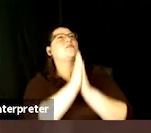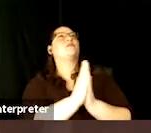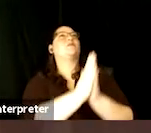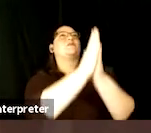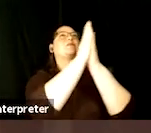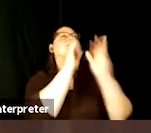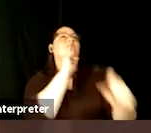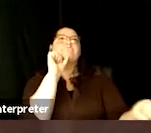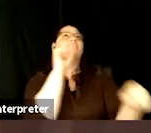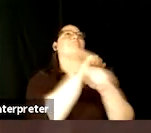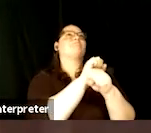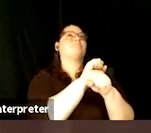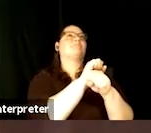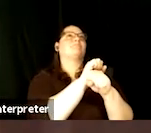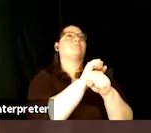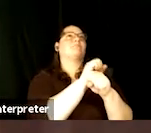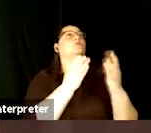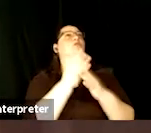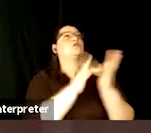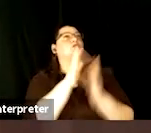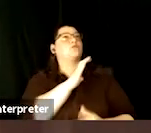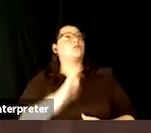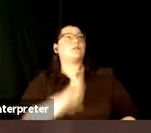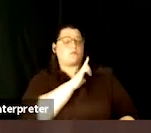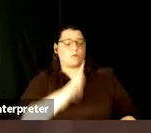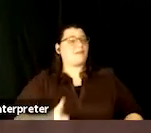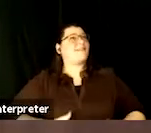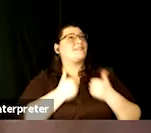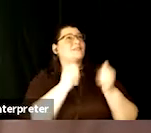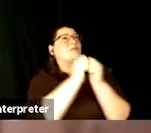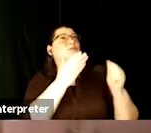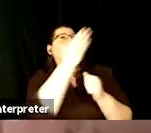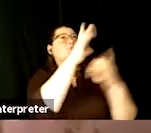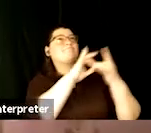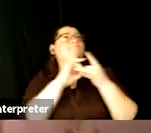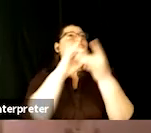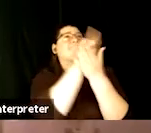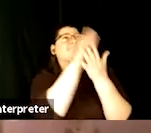Holy Spirit, one God, now and forever. Amen. Amen.